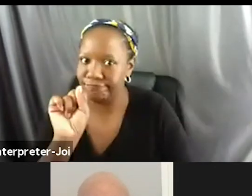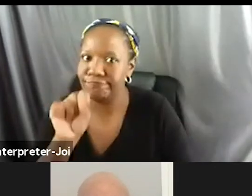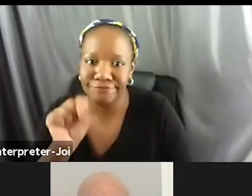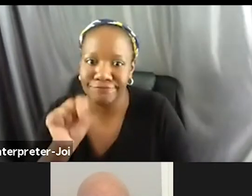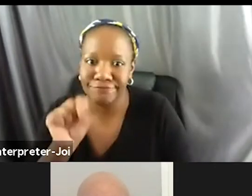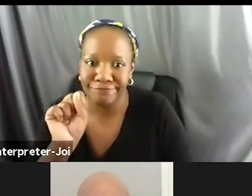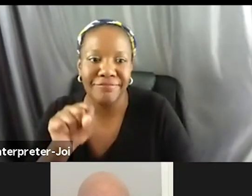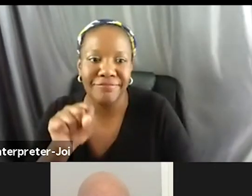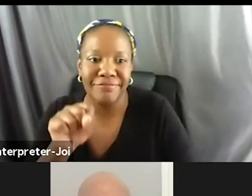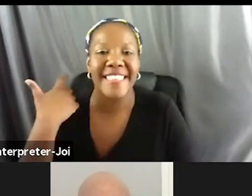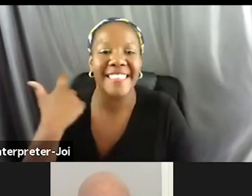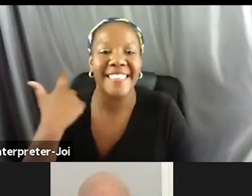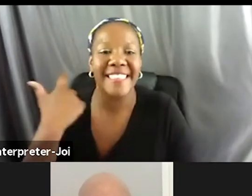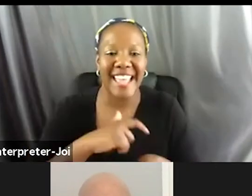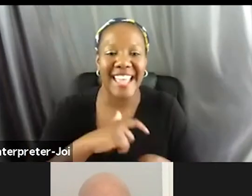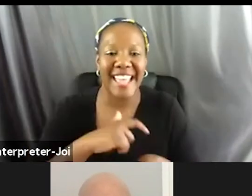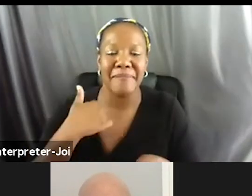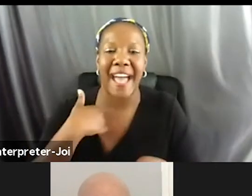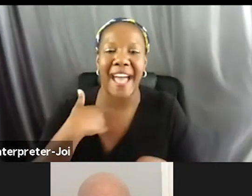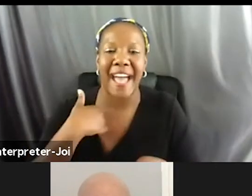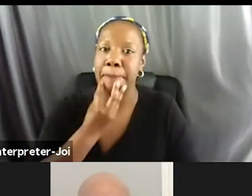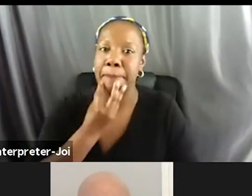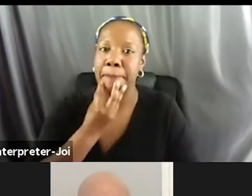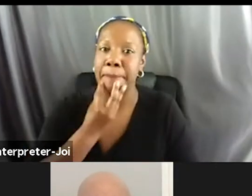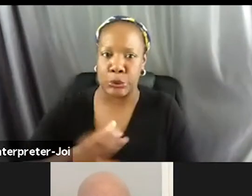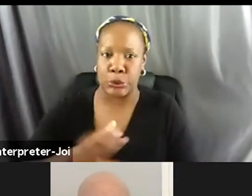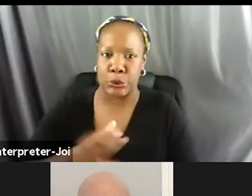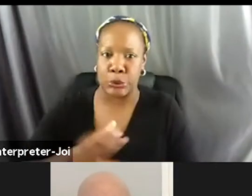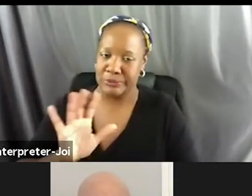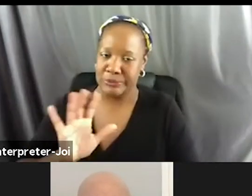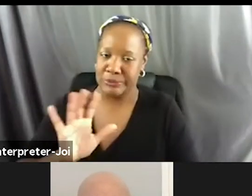last time I played with it, I also gave myself a full beard. So